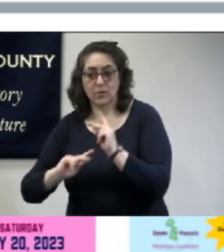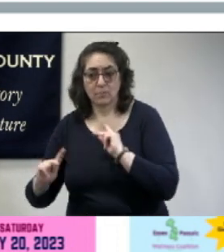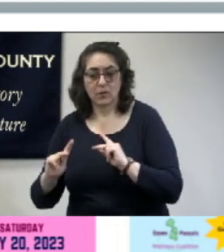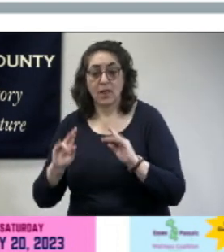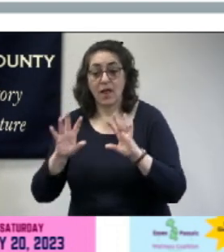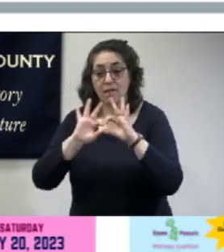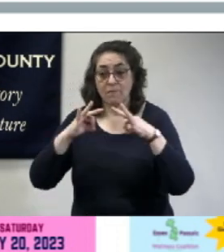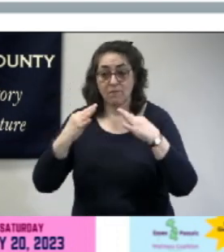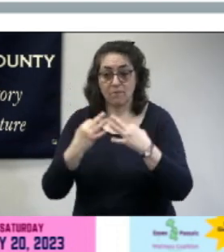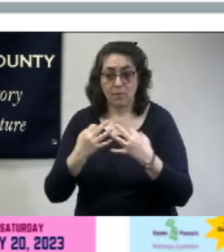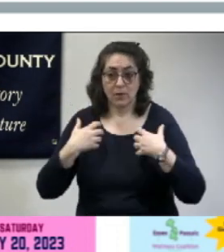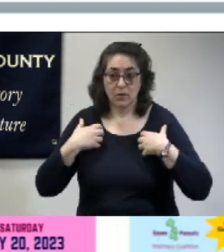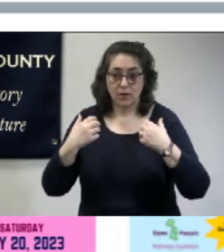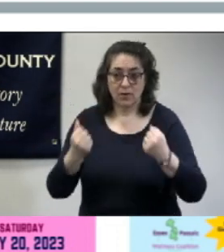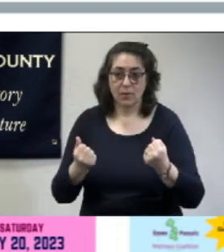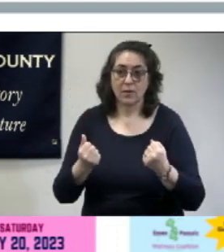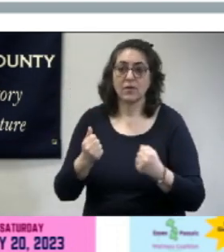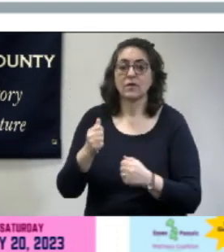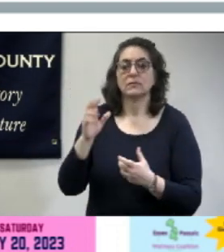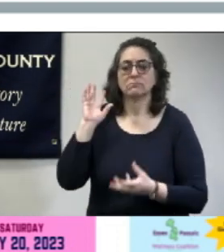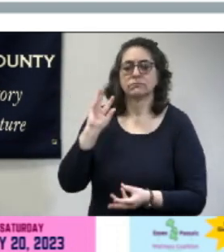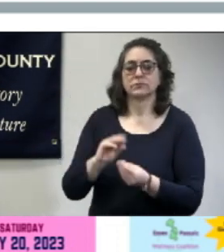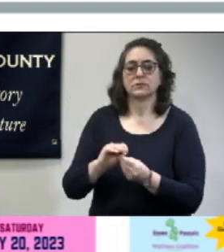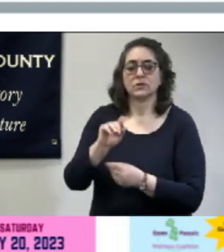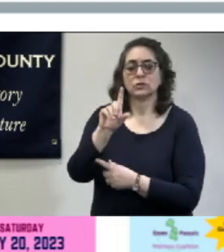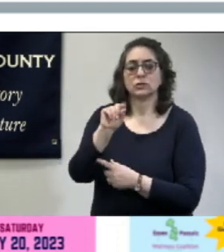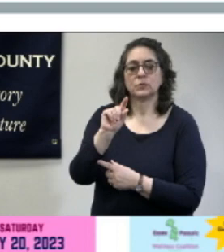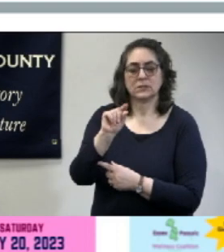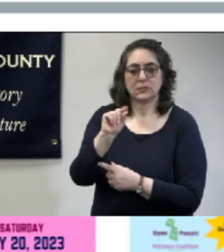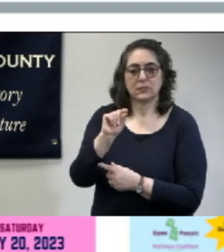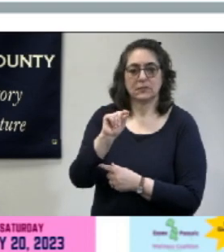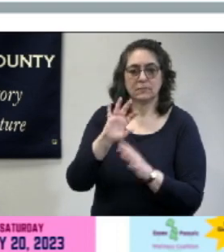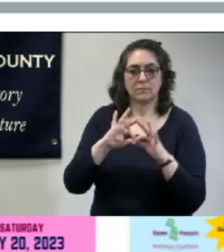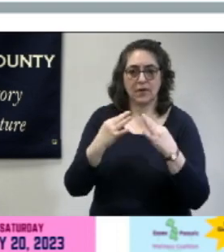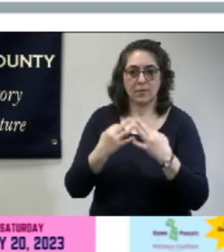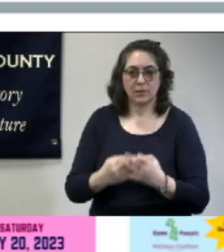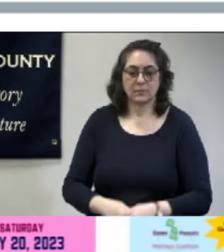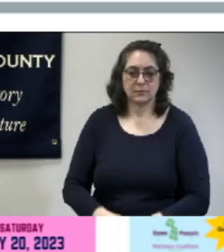reached a total of 20 families in Passaic County.